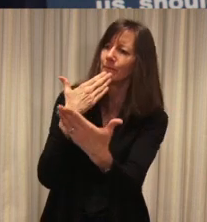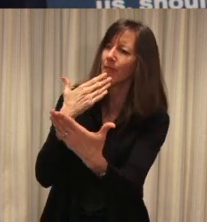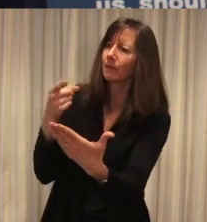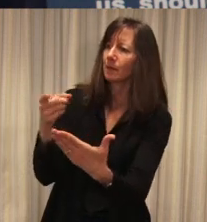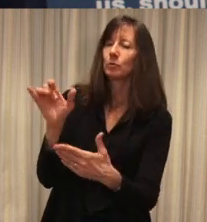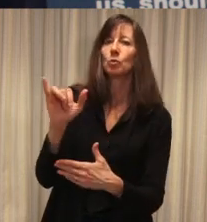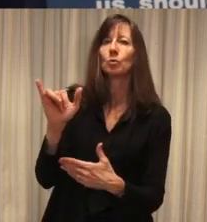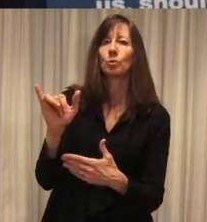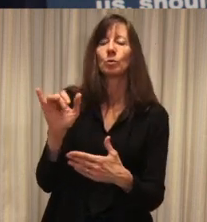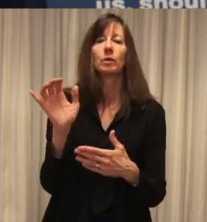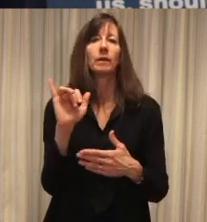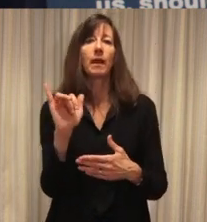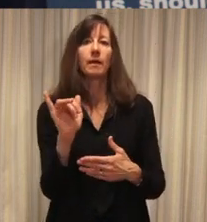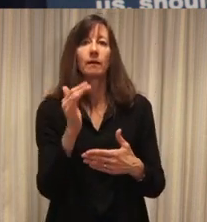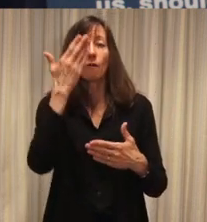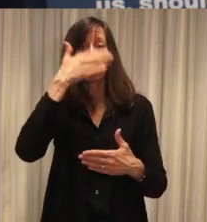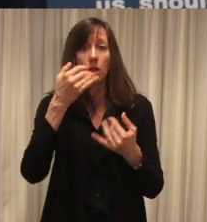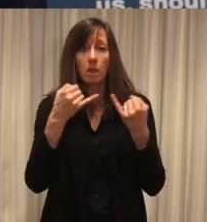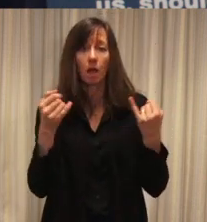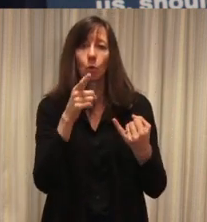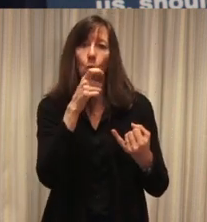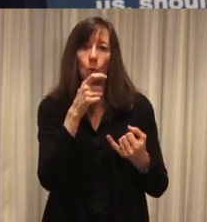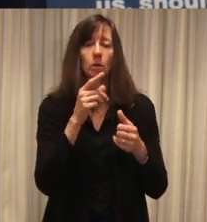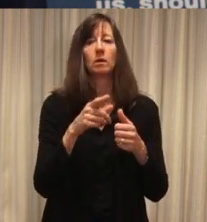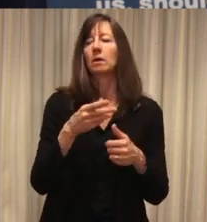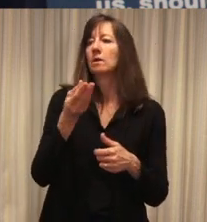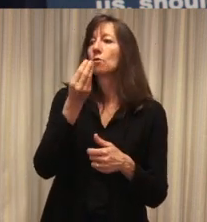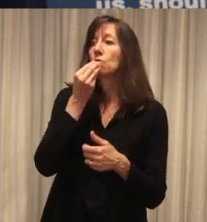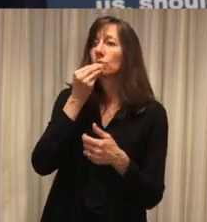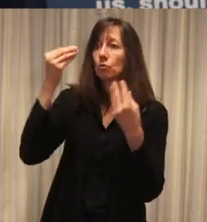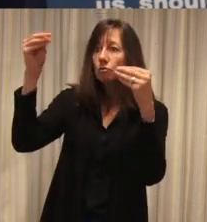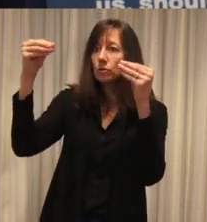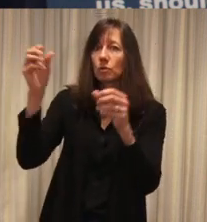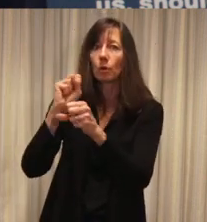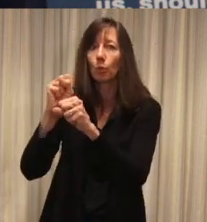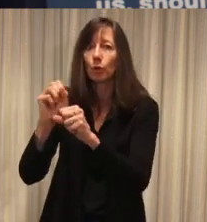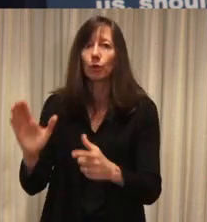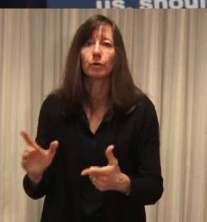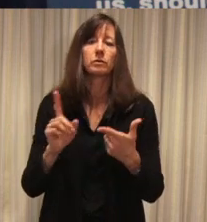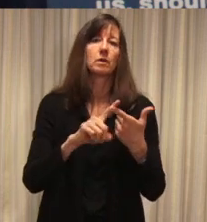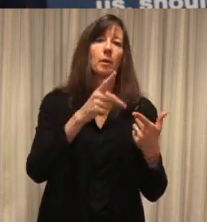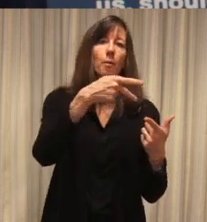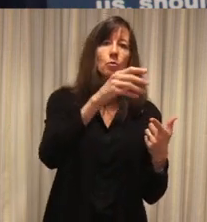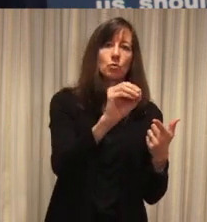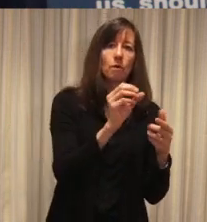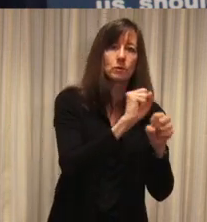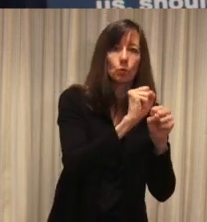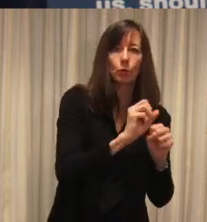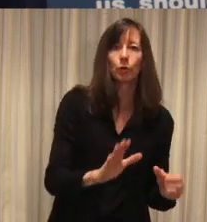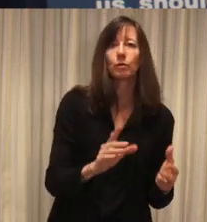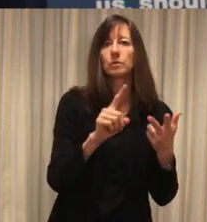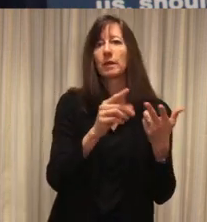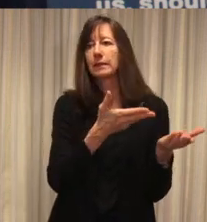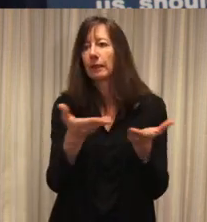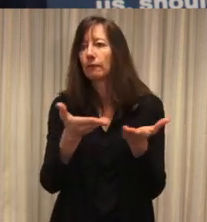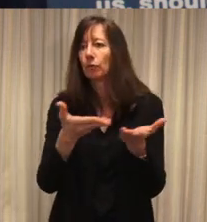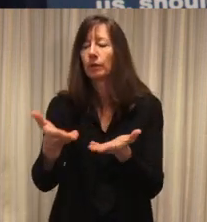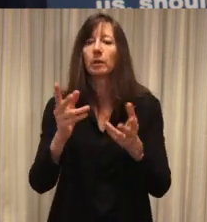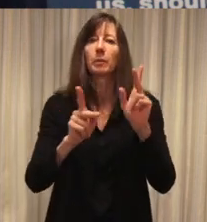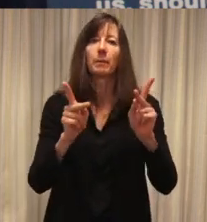our grocery store workers, our postal folks and delivery workers, of course, our healthcare workers, so many